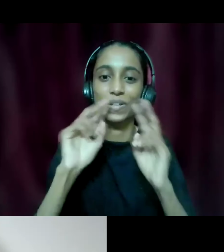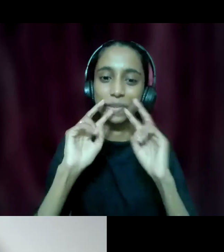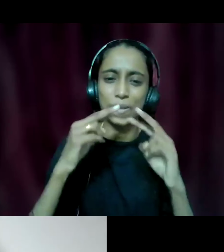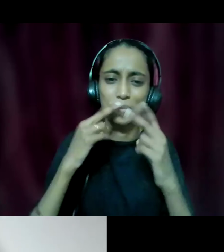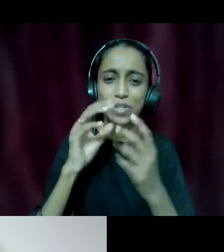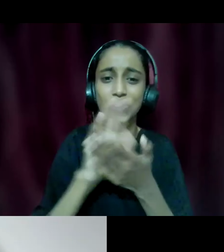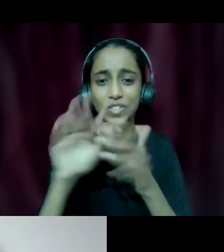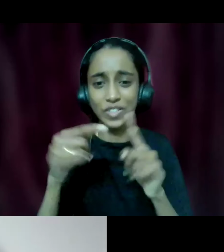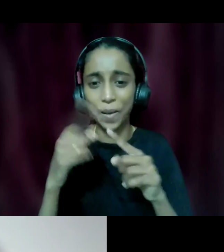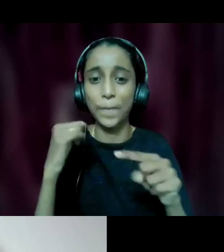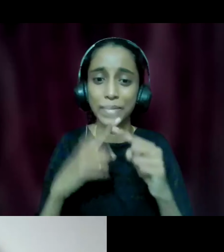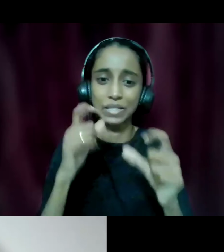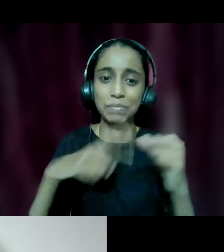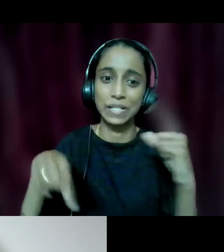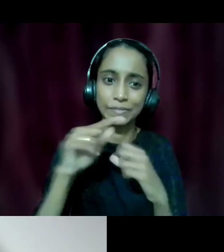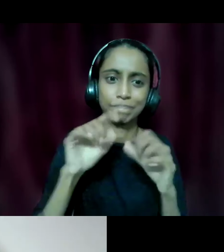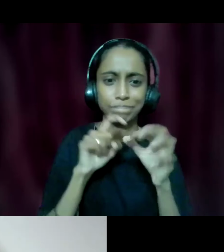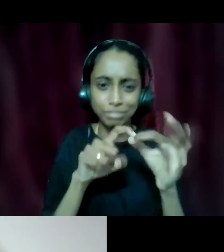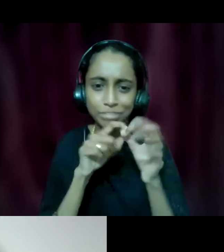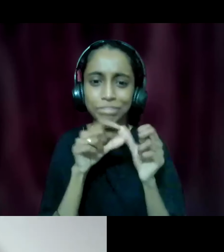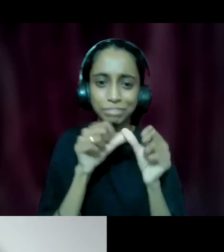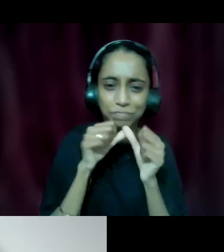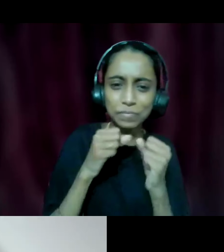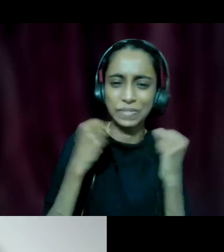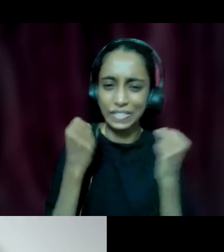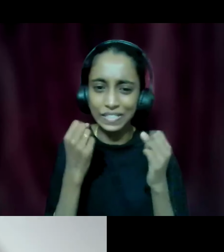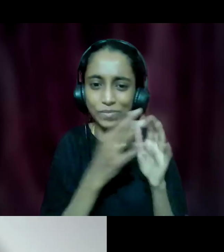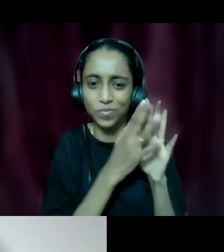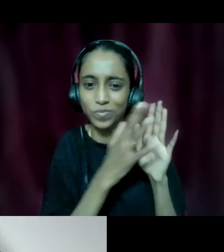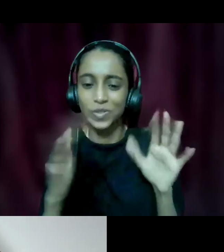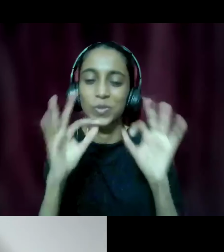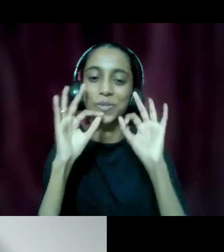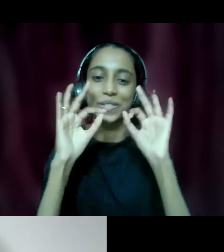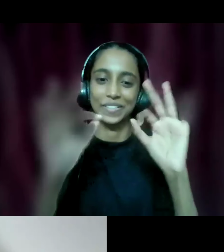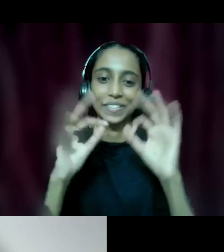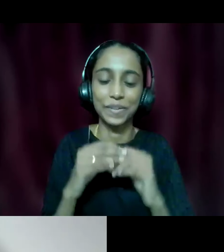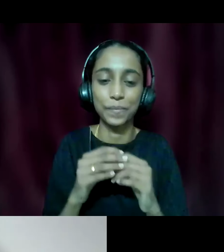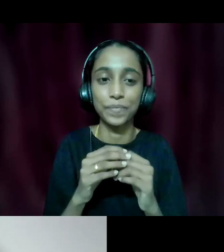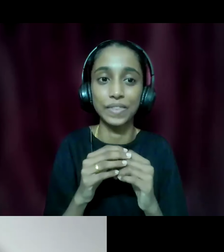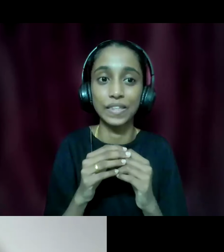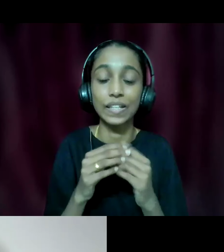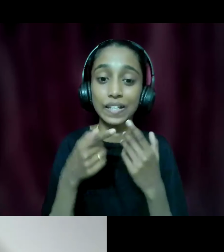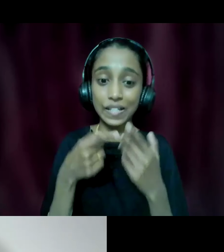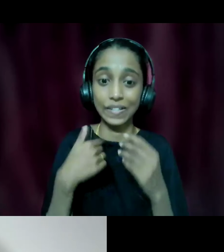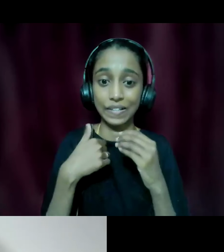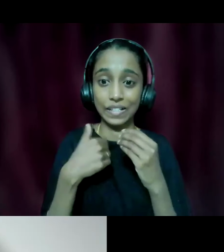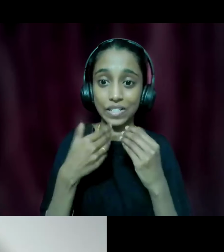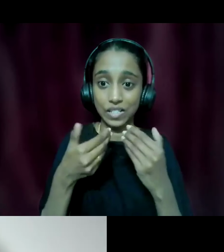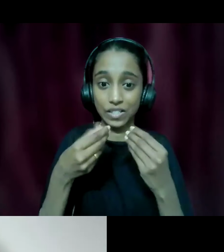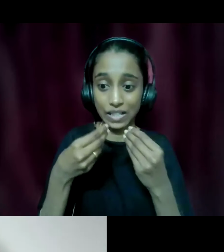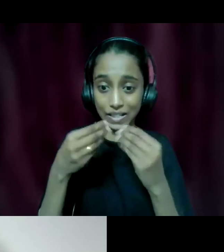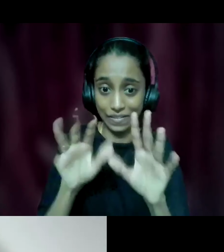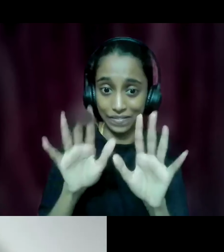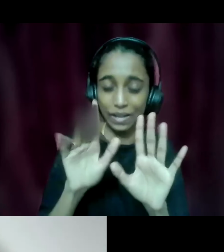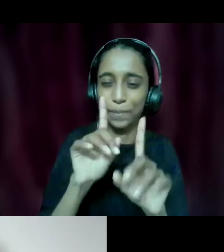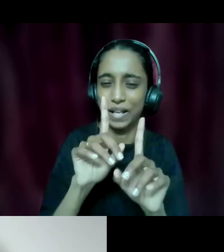chat, for being so interactive and so enthusiastic throughout. Before we can let you all go, we will